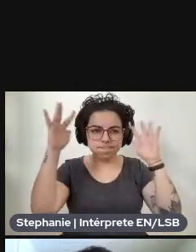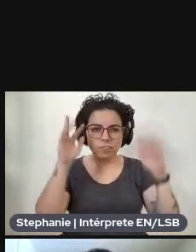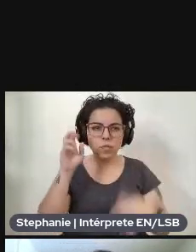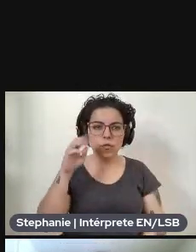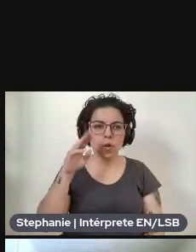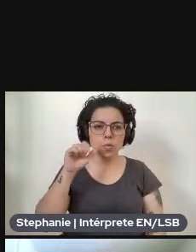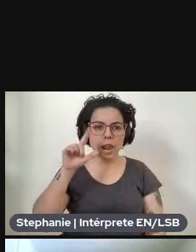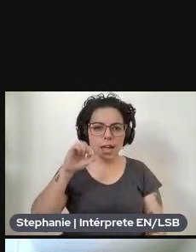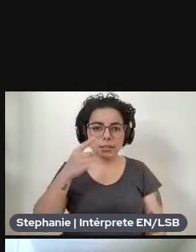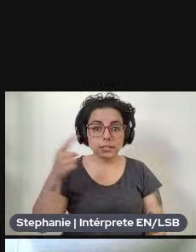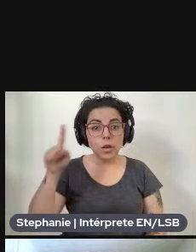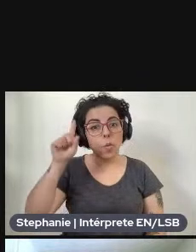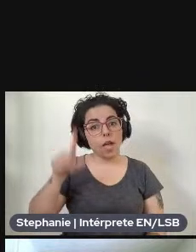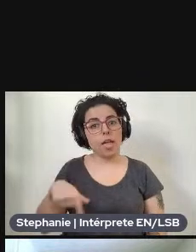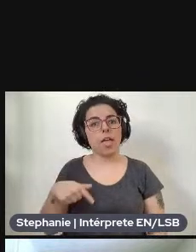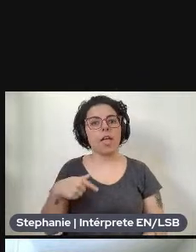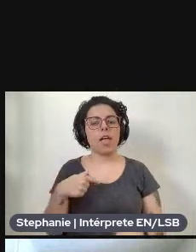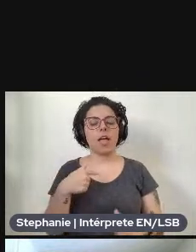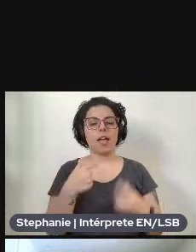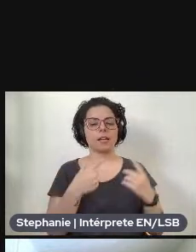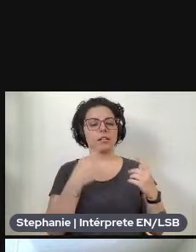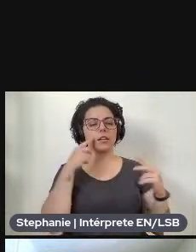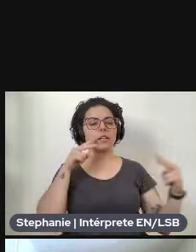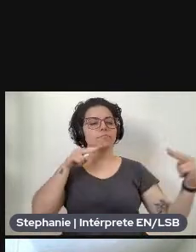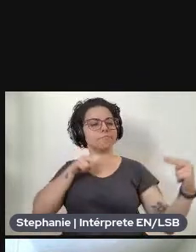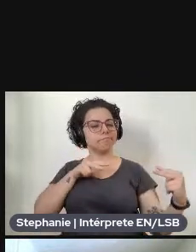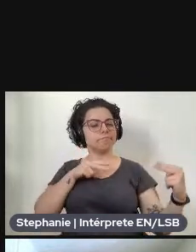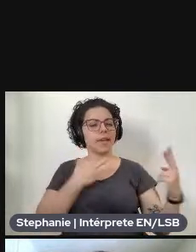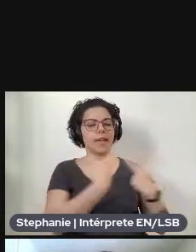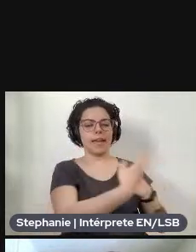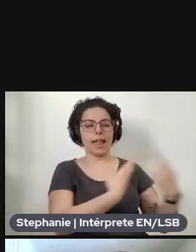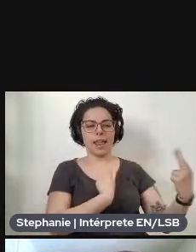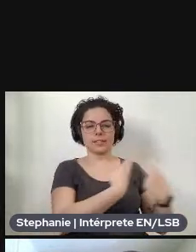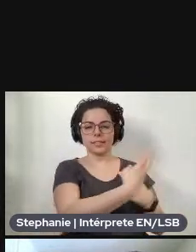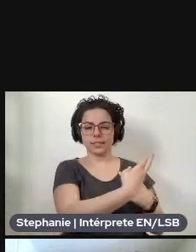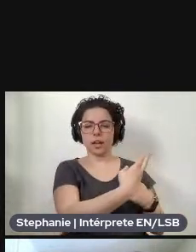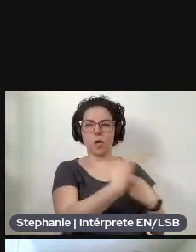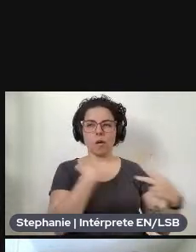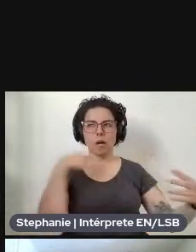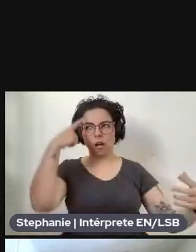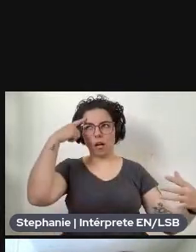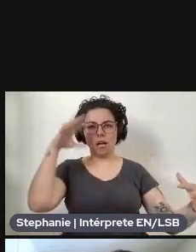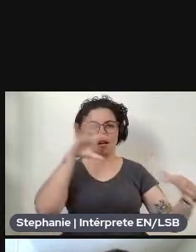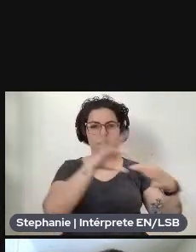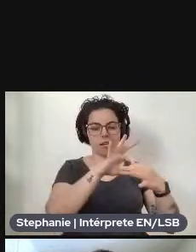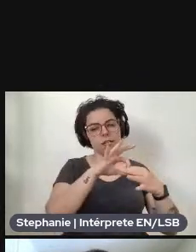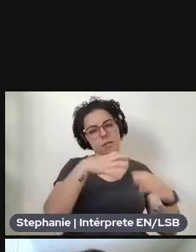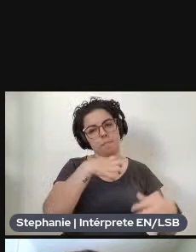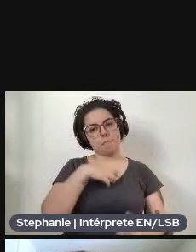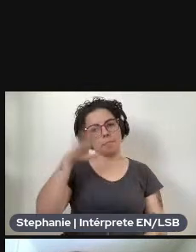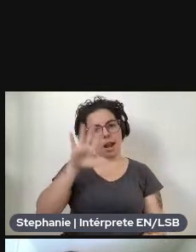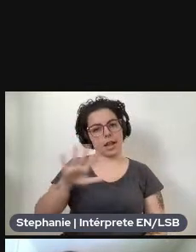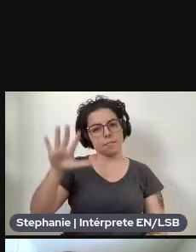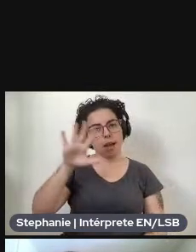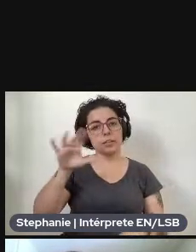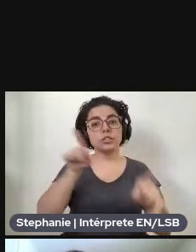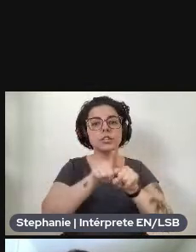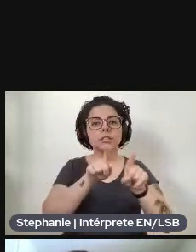interpersonal part, that is a pragmatic part, and a representational part,